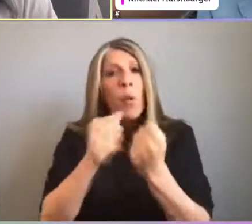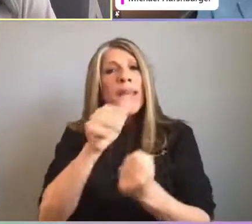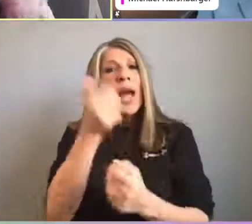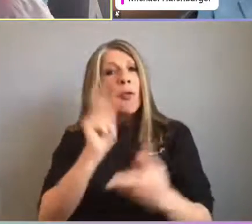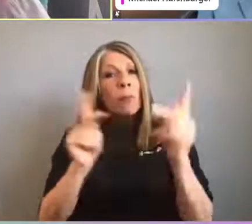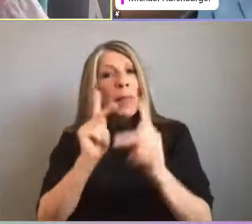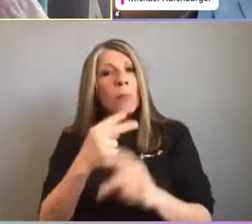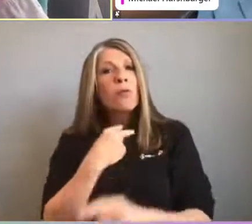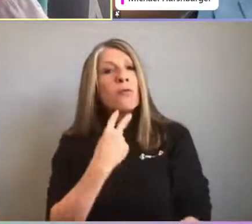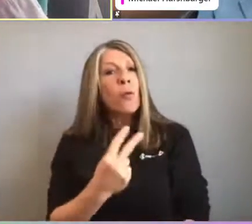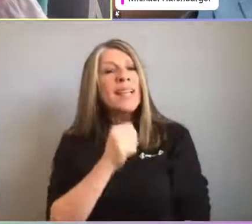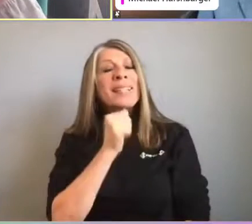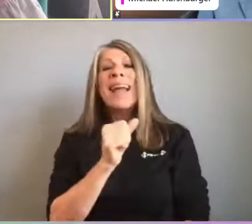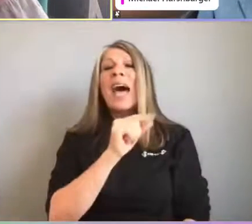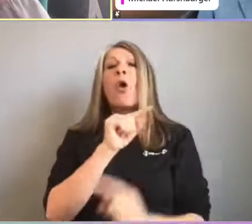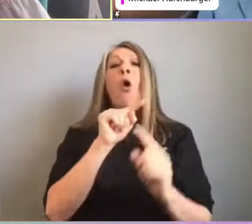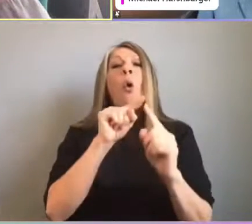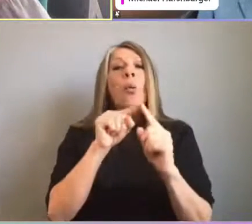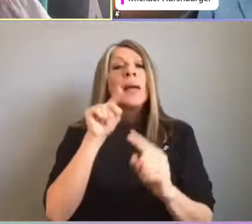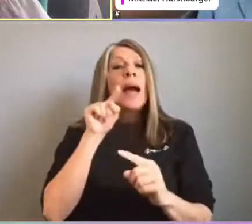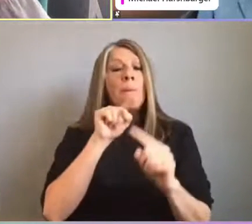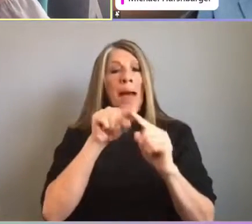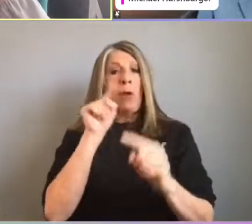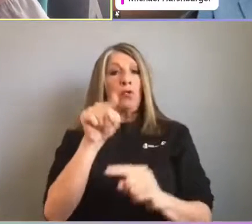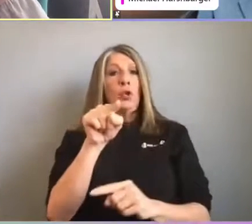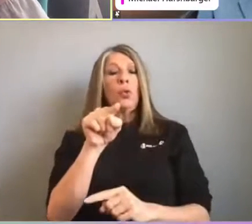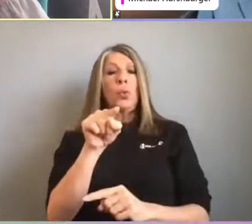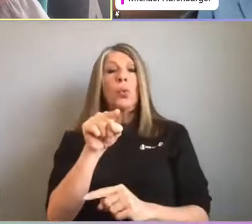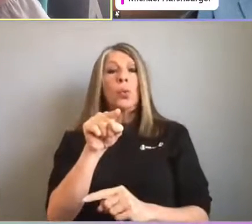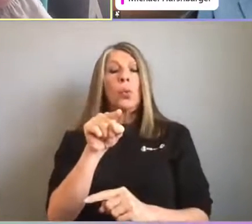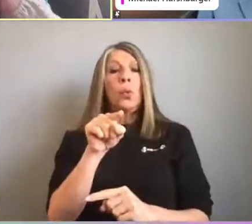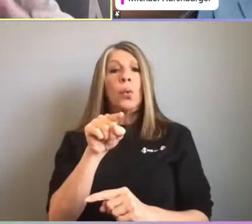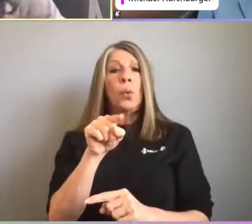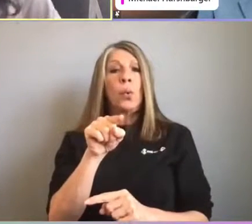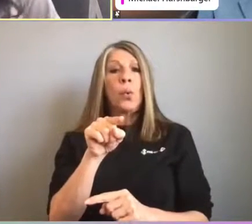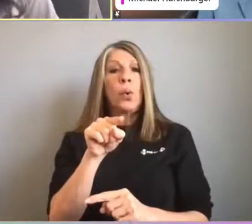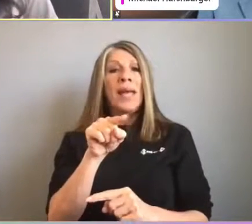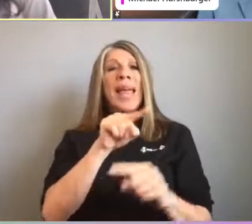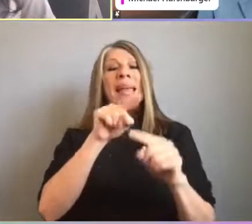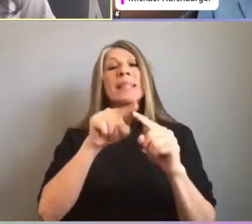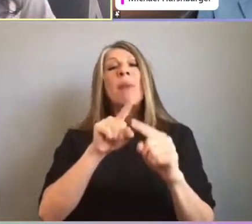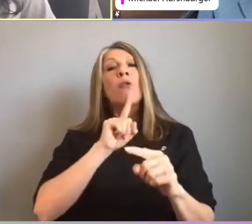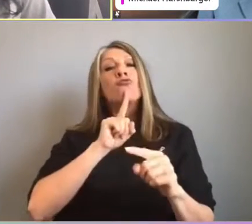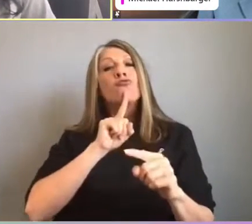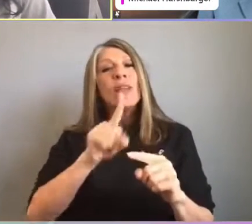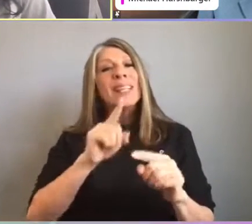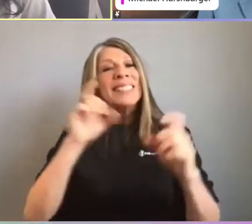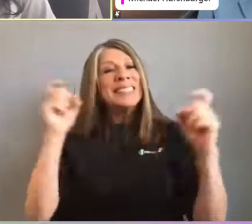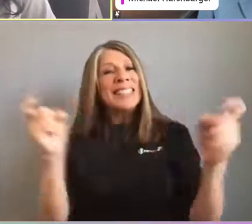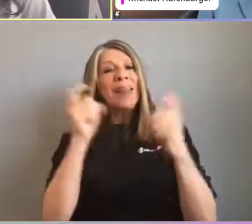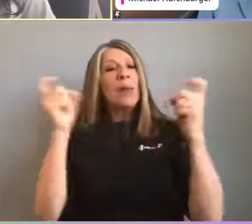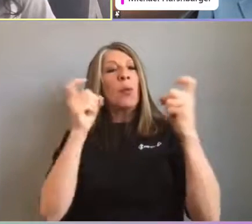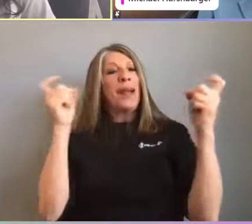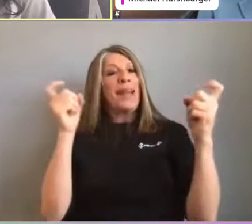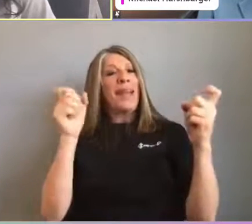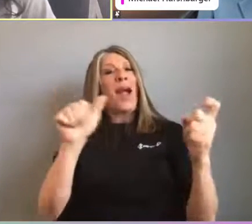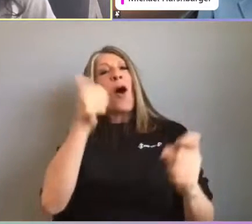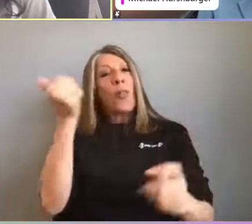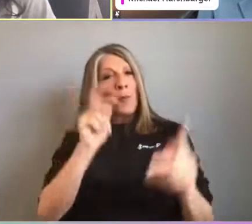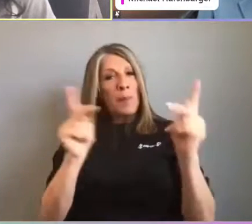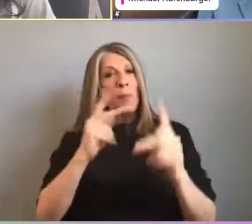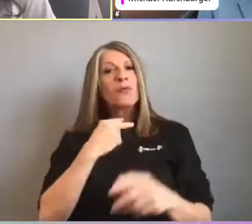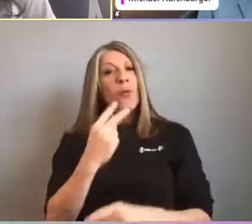not going to be about yours at that point. It's going to be about amplifying and celebrating.